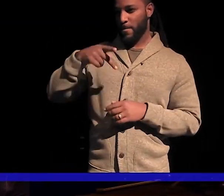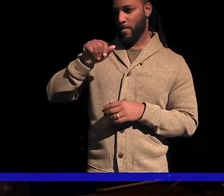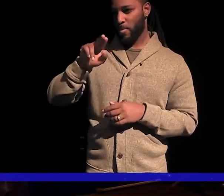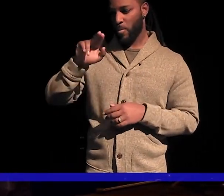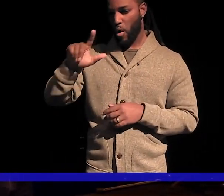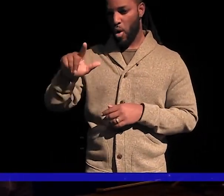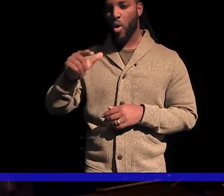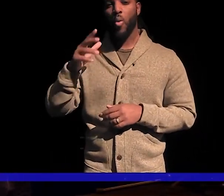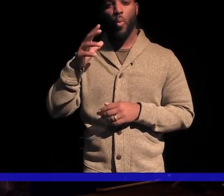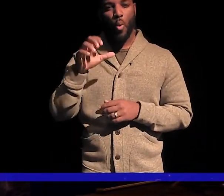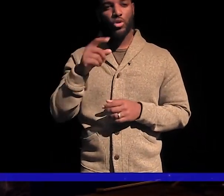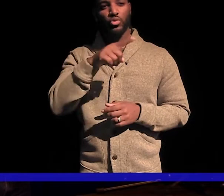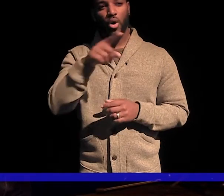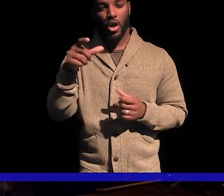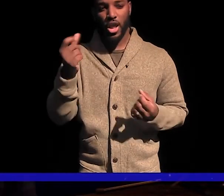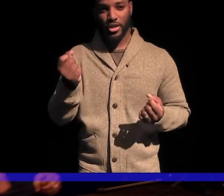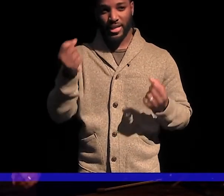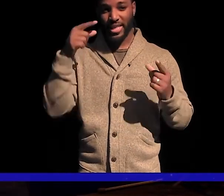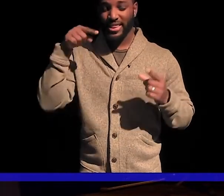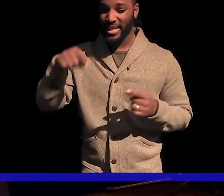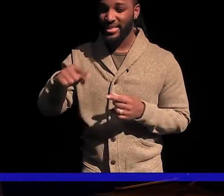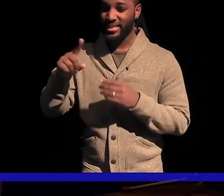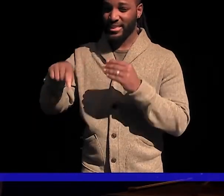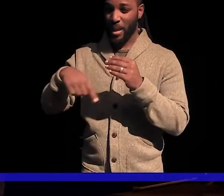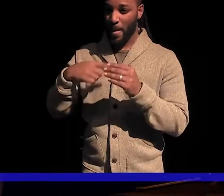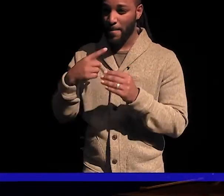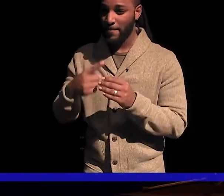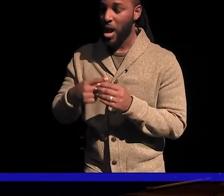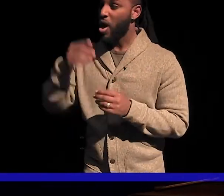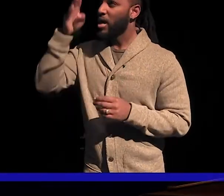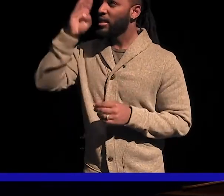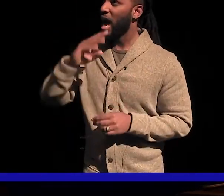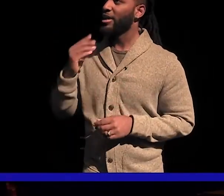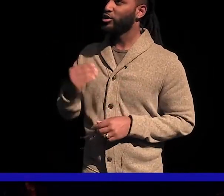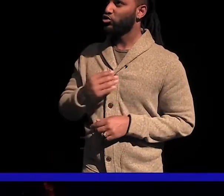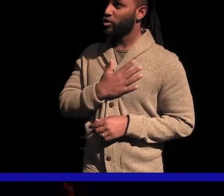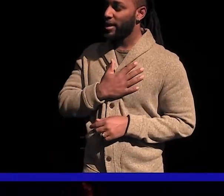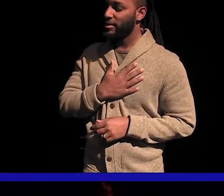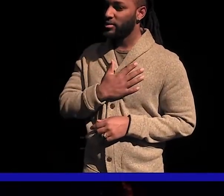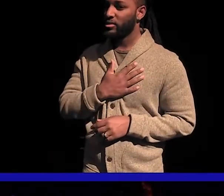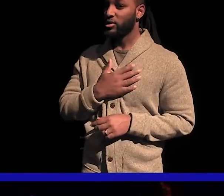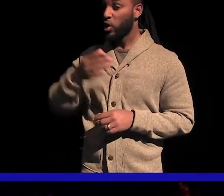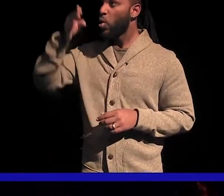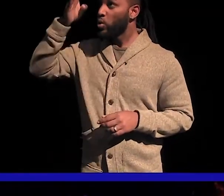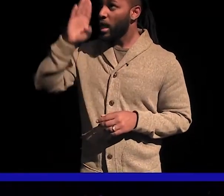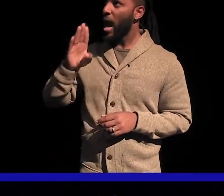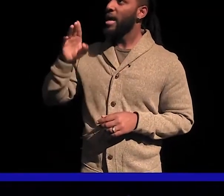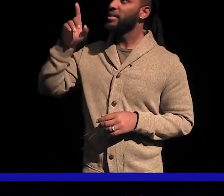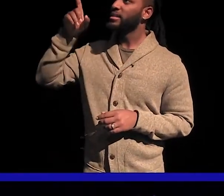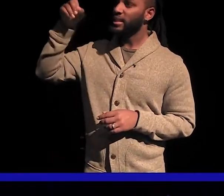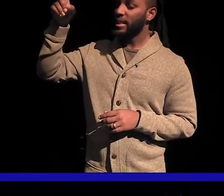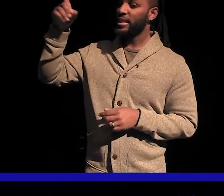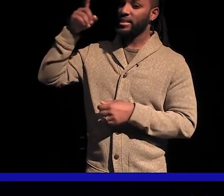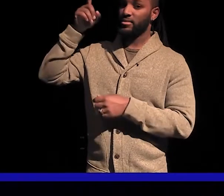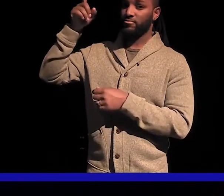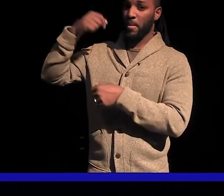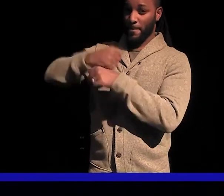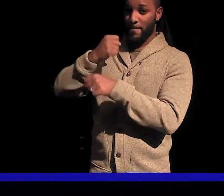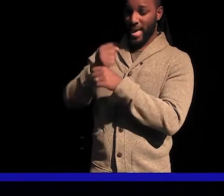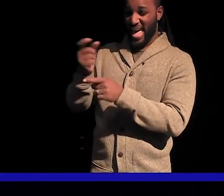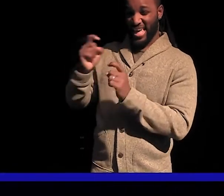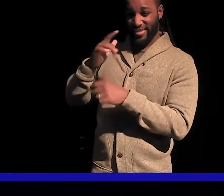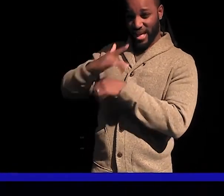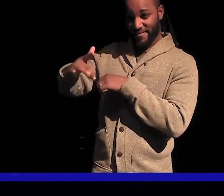in the grace of God. He wants you to be convinced that God has not only made it available, but that it is